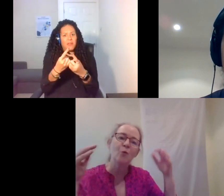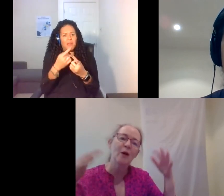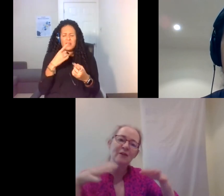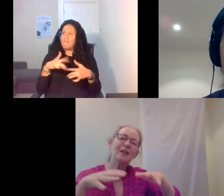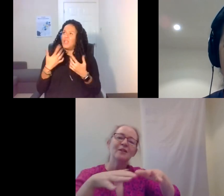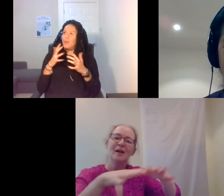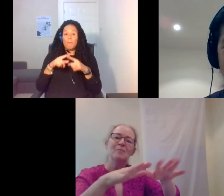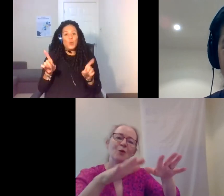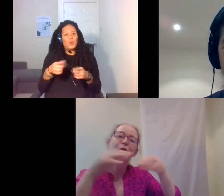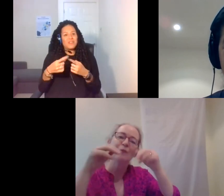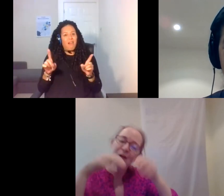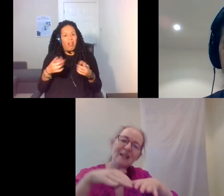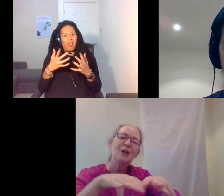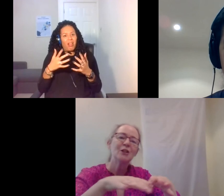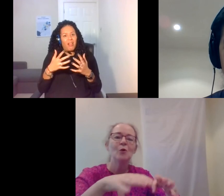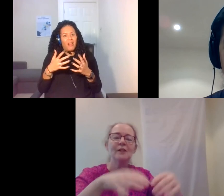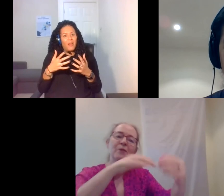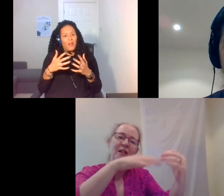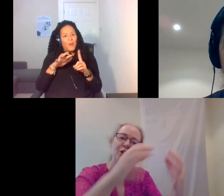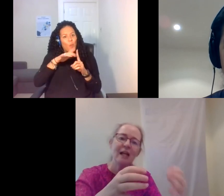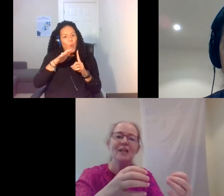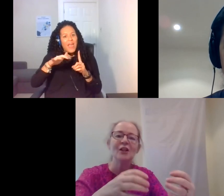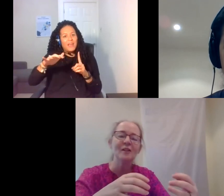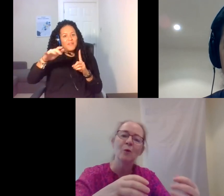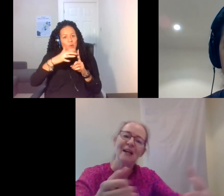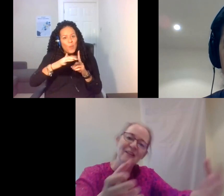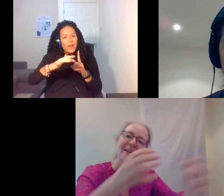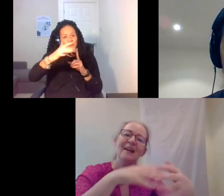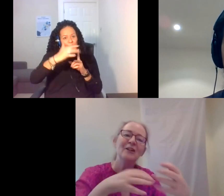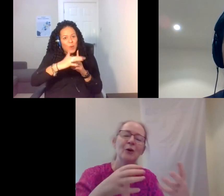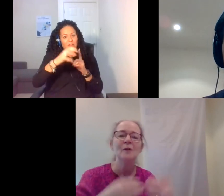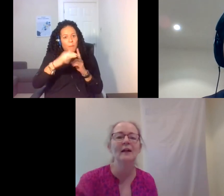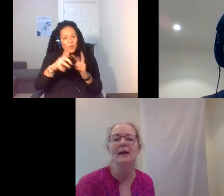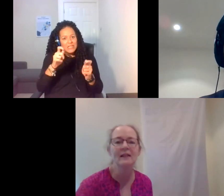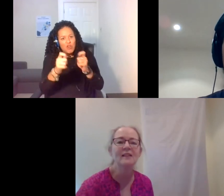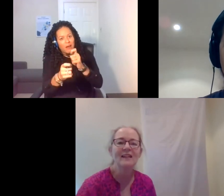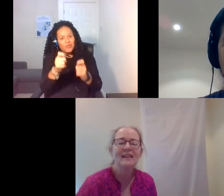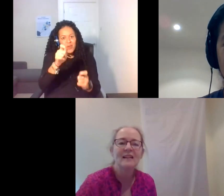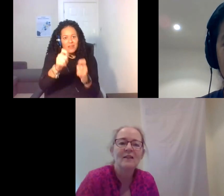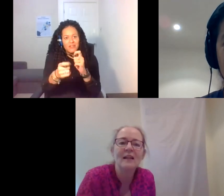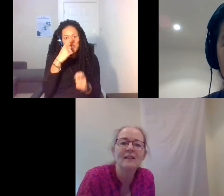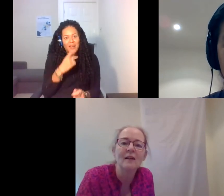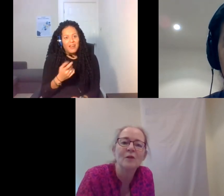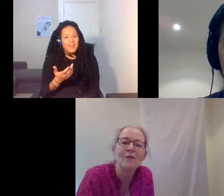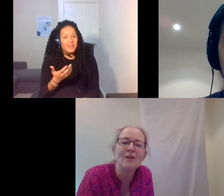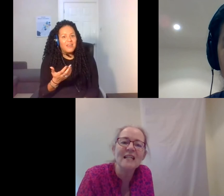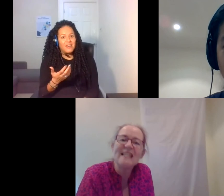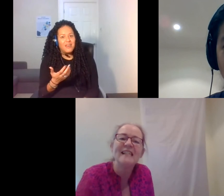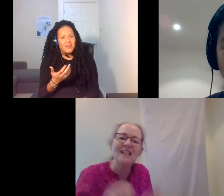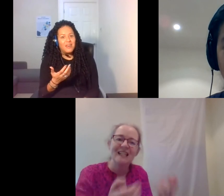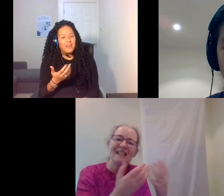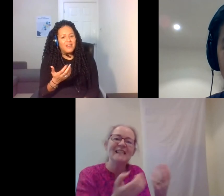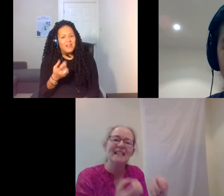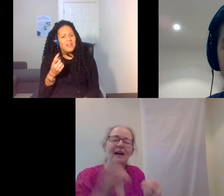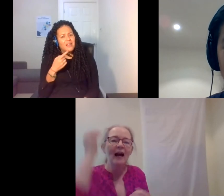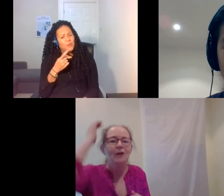that waves can move towards something and change in some way. And then, you know, it was a very easy